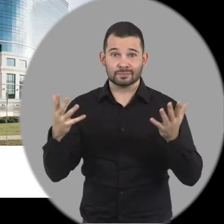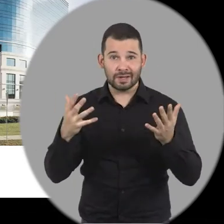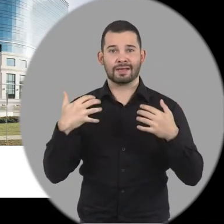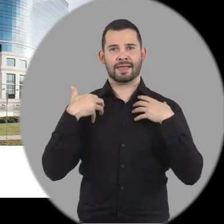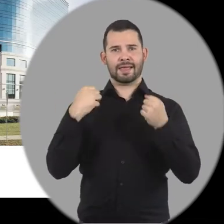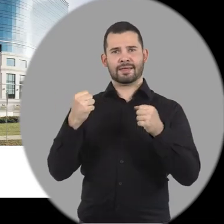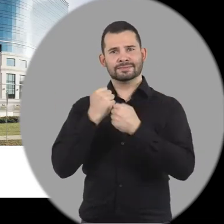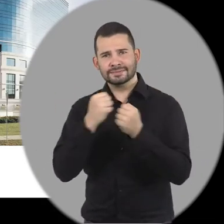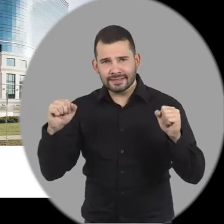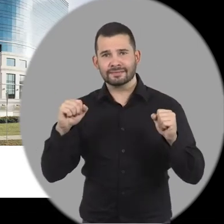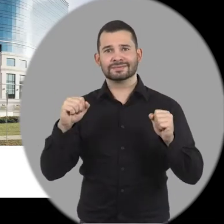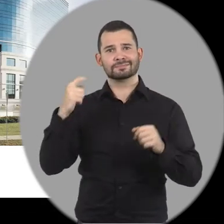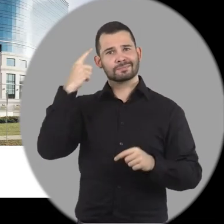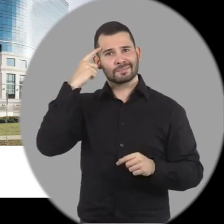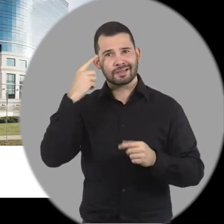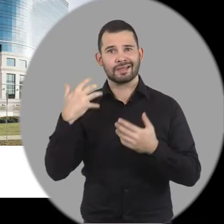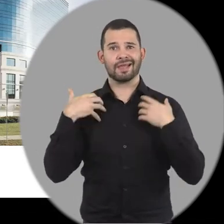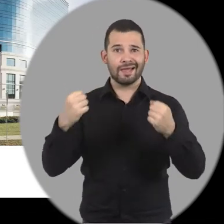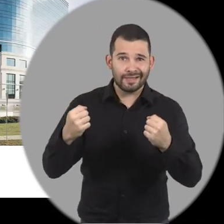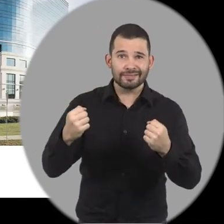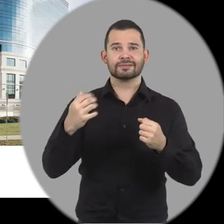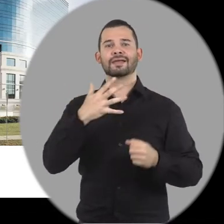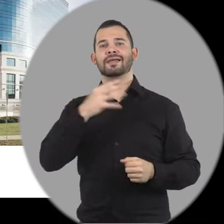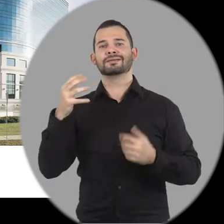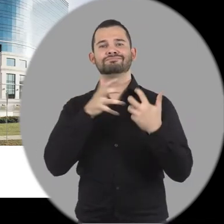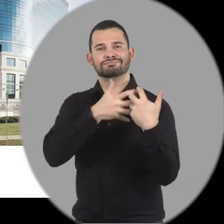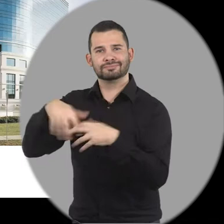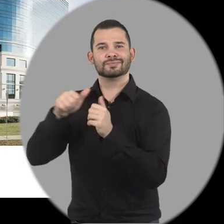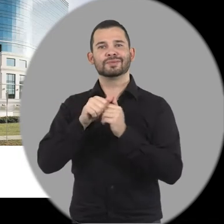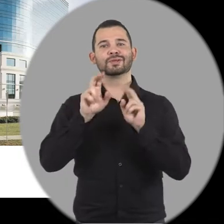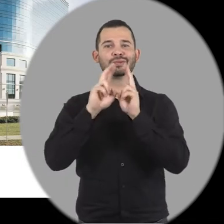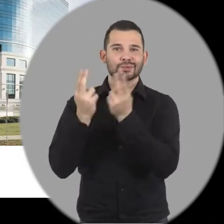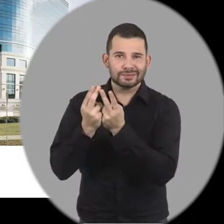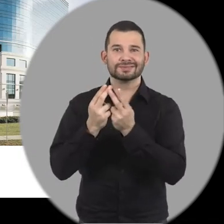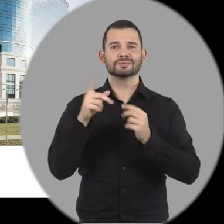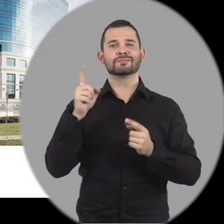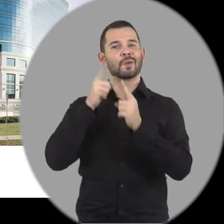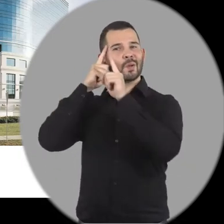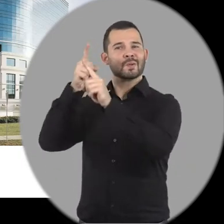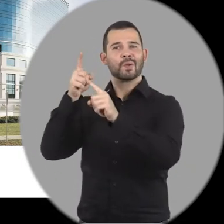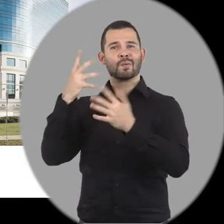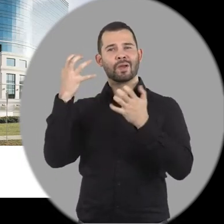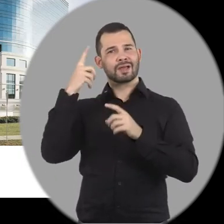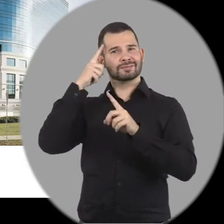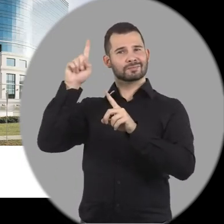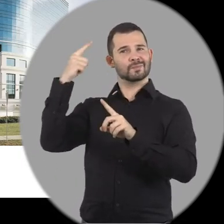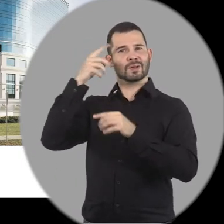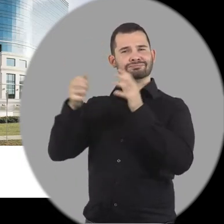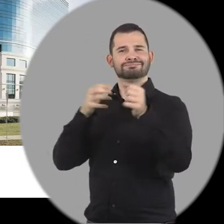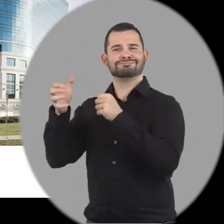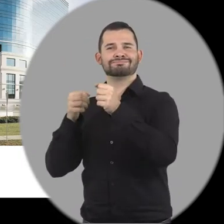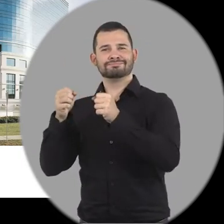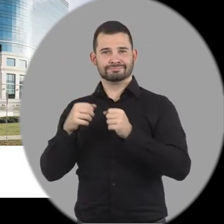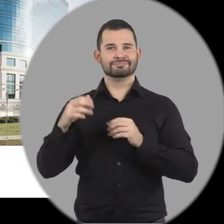health, as well as aligning with our unions and becoming an employer of choice. Canada Post is going through a massive transformation as we work to